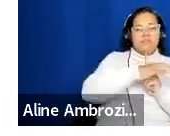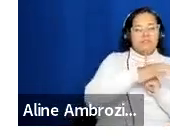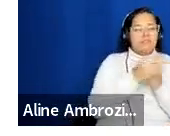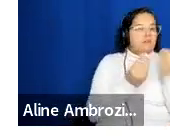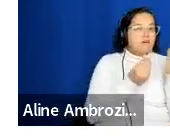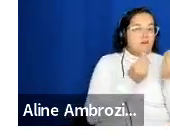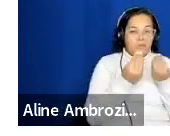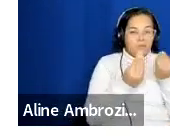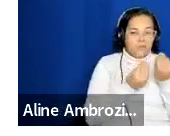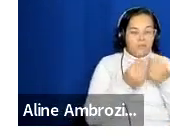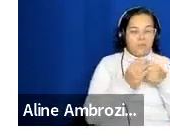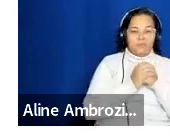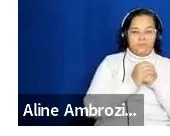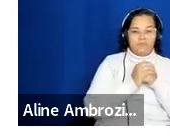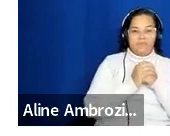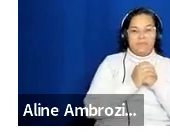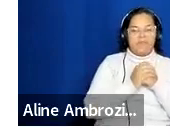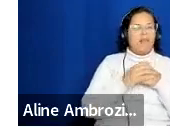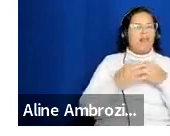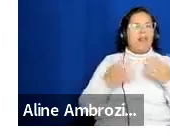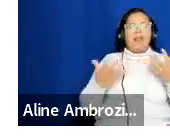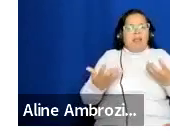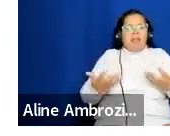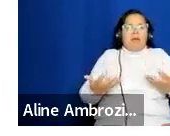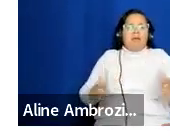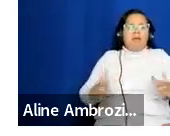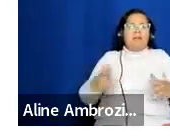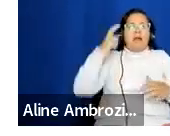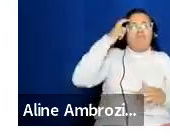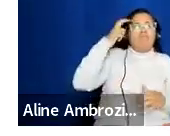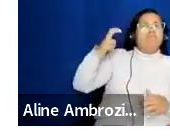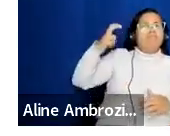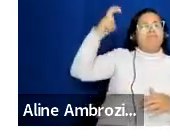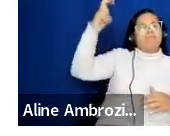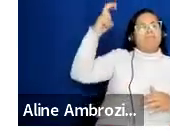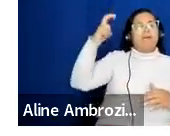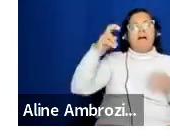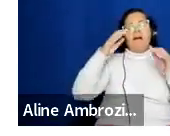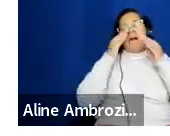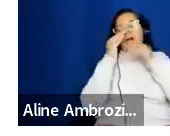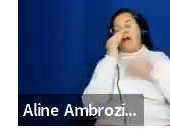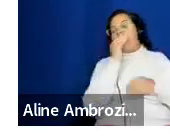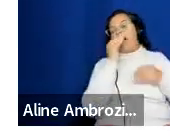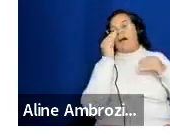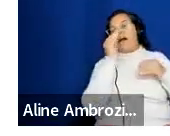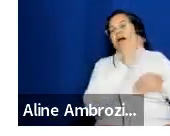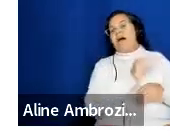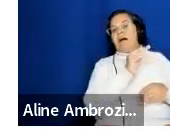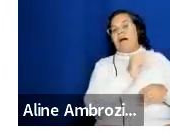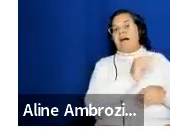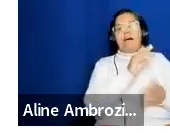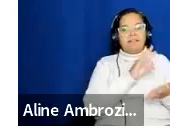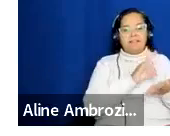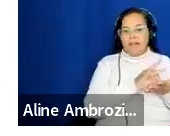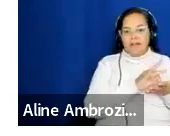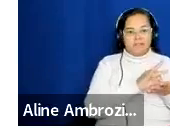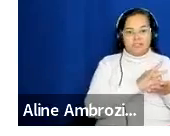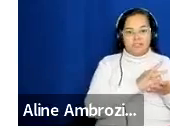intellectual piece of work. It was about how do we get rid of this system?